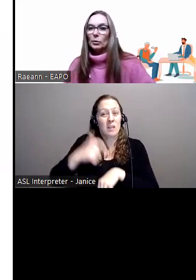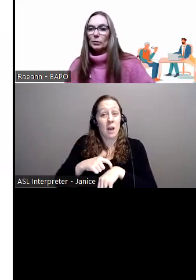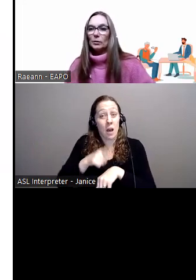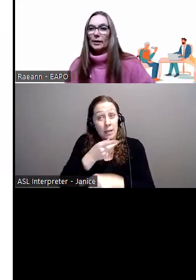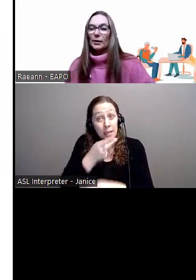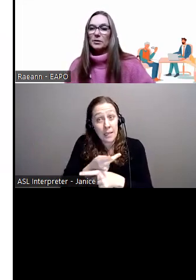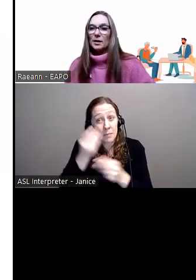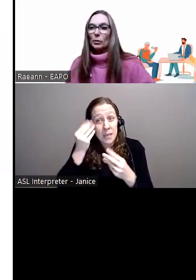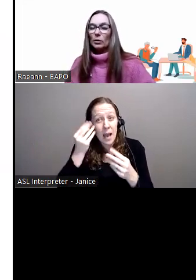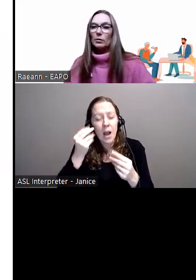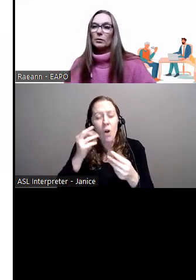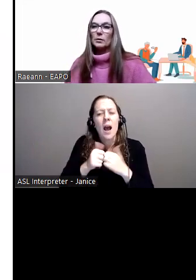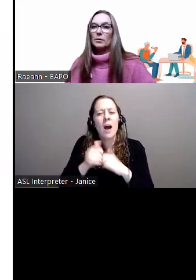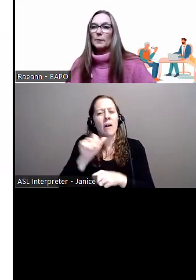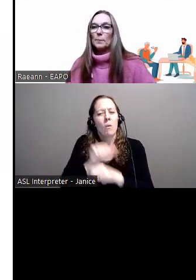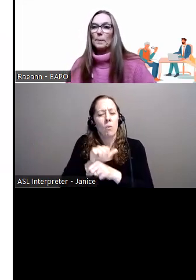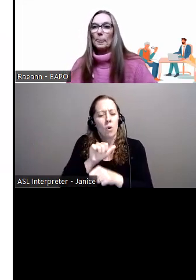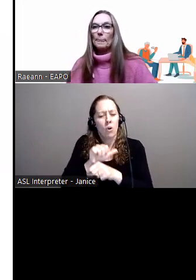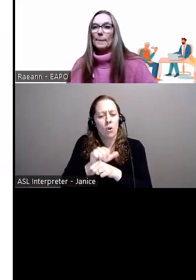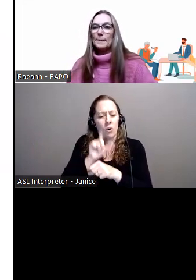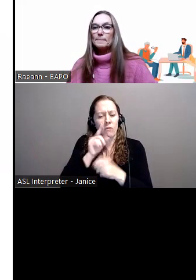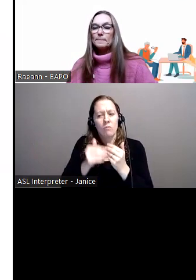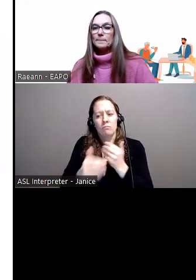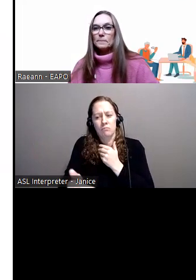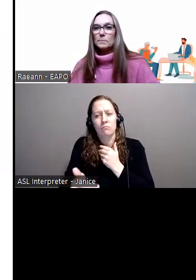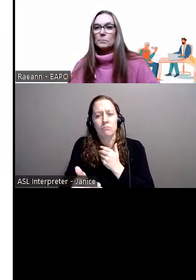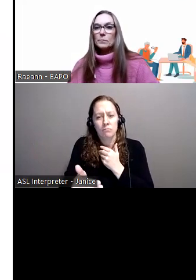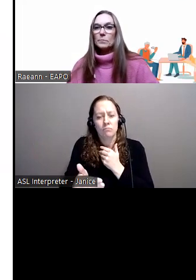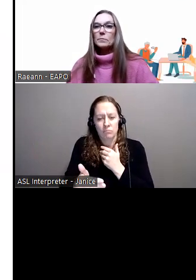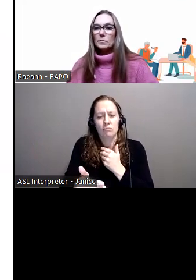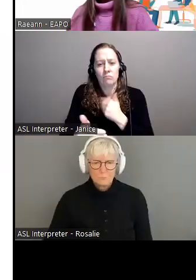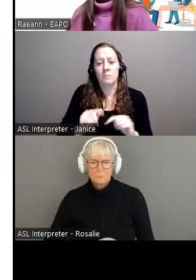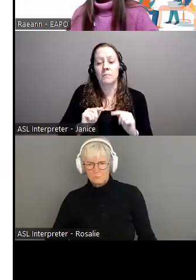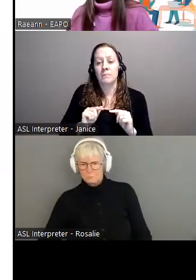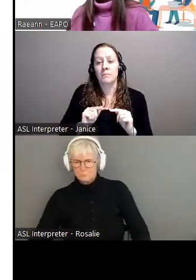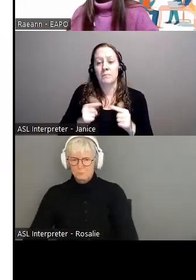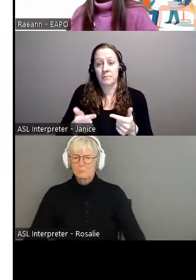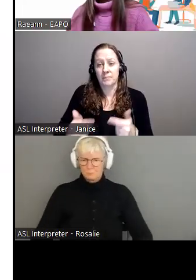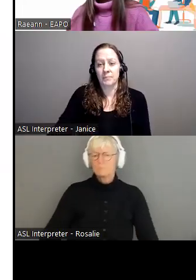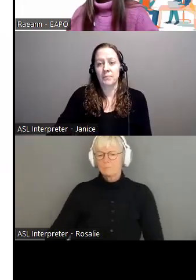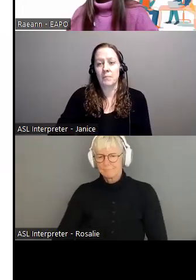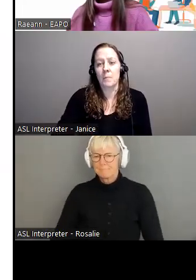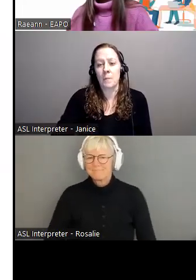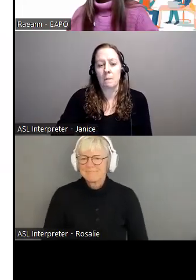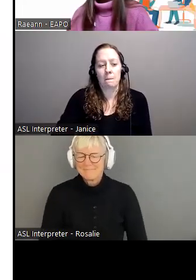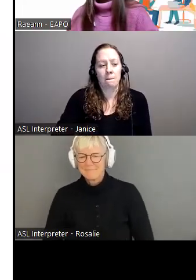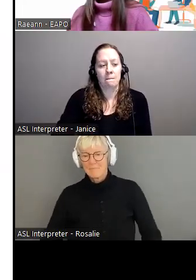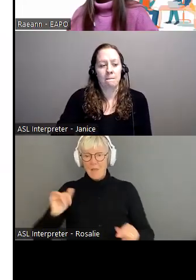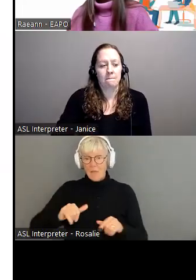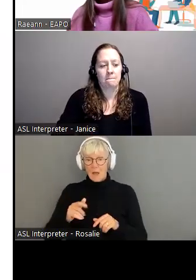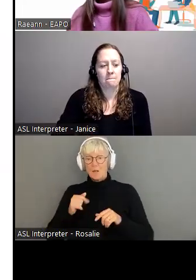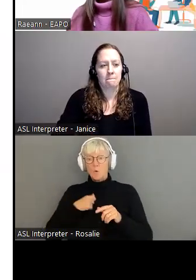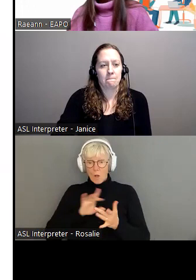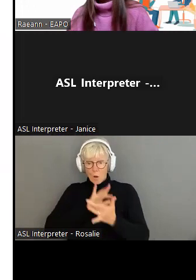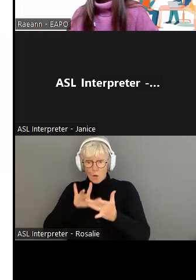or like, how does that work? There is follow-up, uh, specifically for, for seniors, uh, that's what the senior support